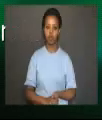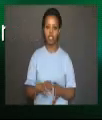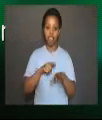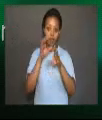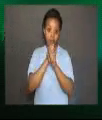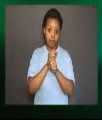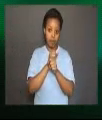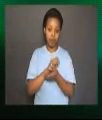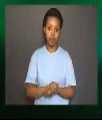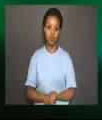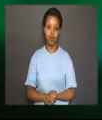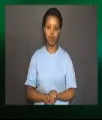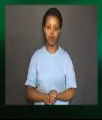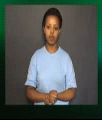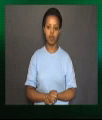Time's up.